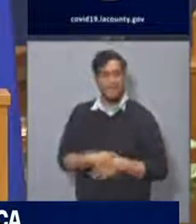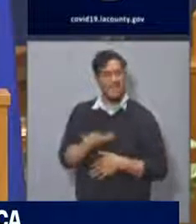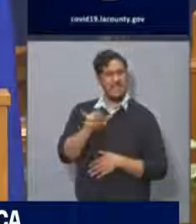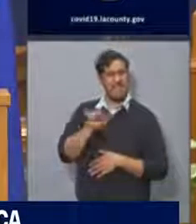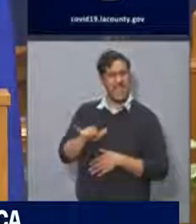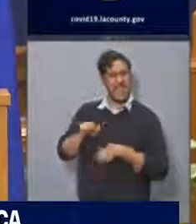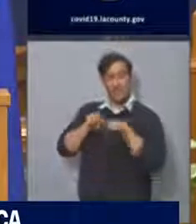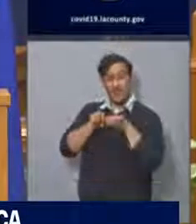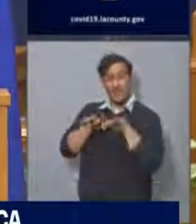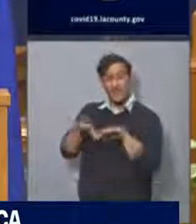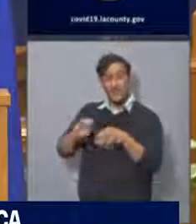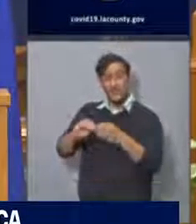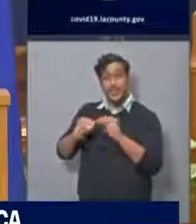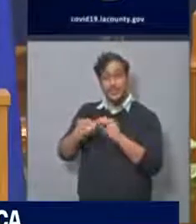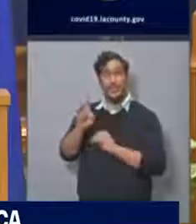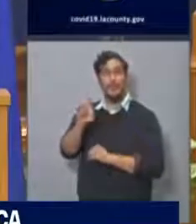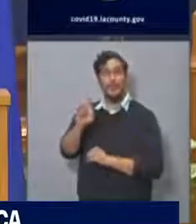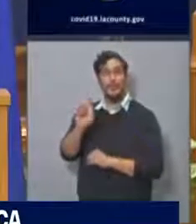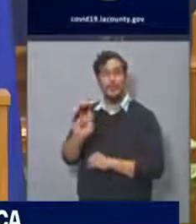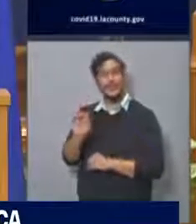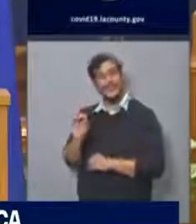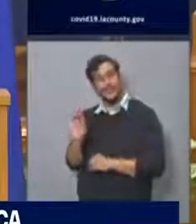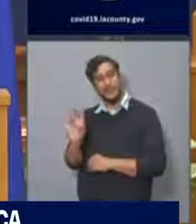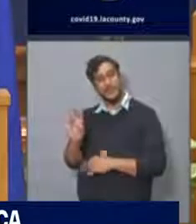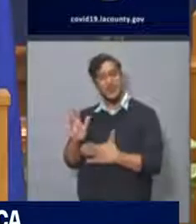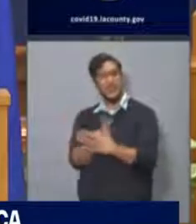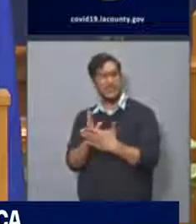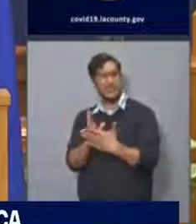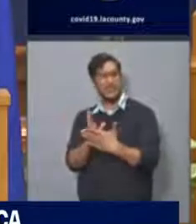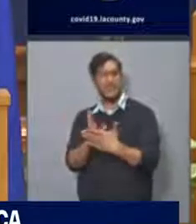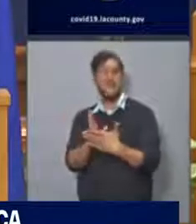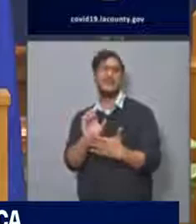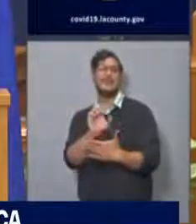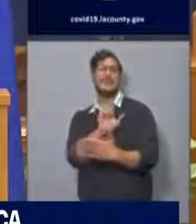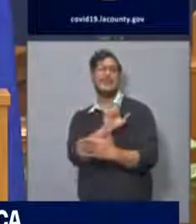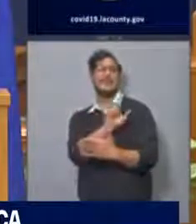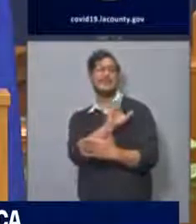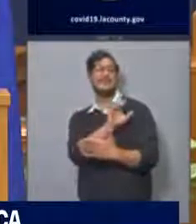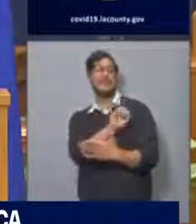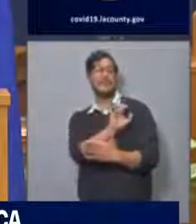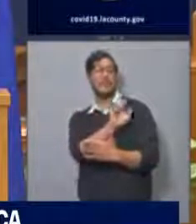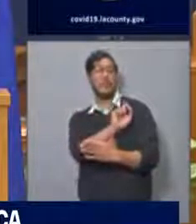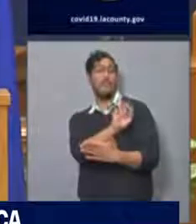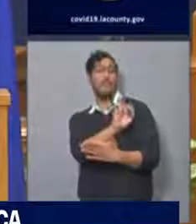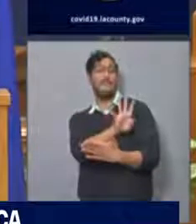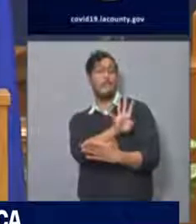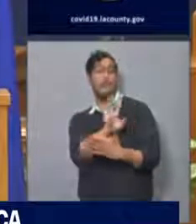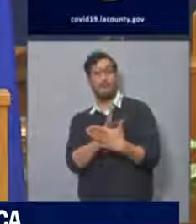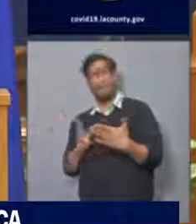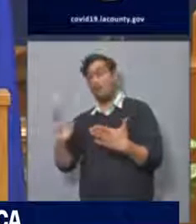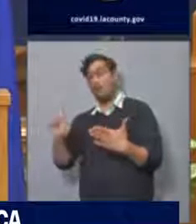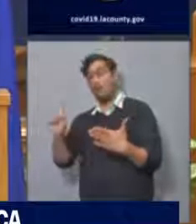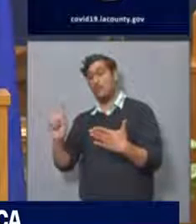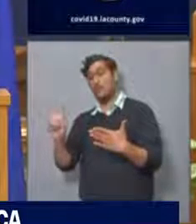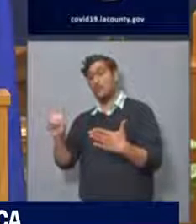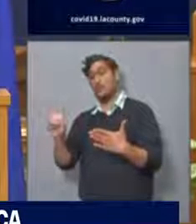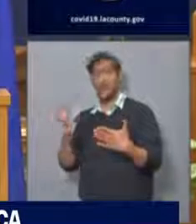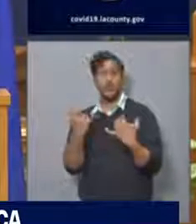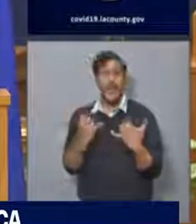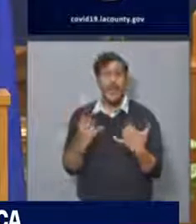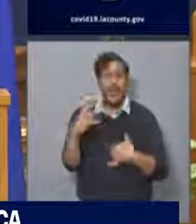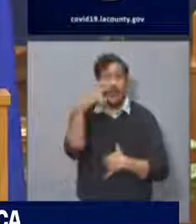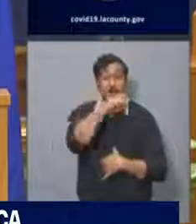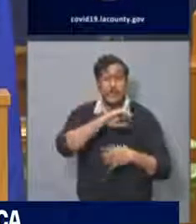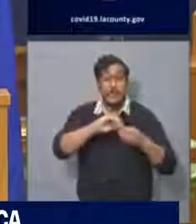transmission number is 1.07 with a range of 0.94 to 1.2, and the estimated number of individuals who are